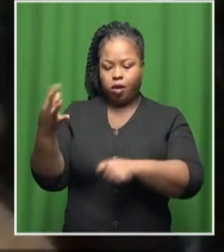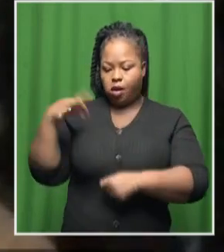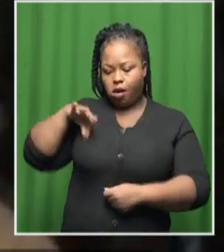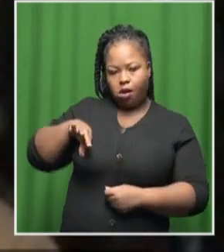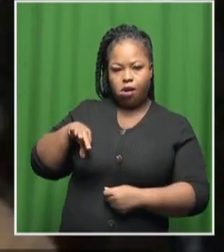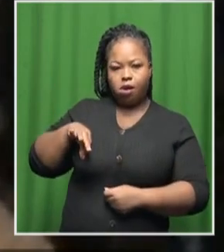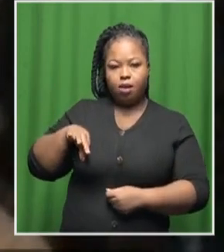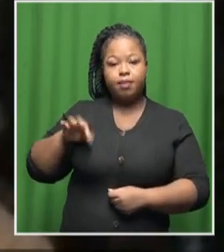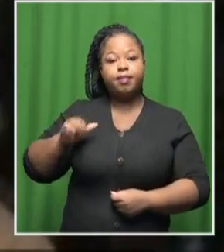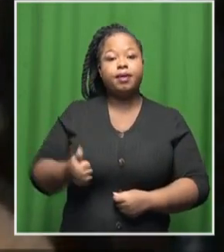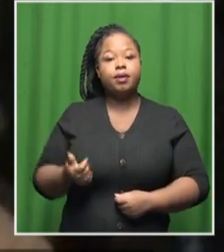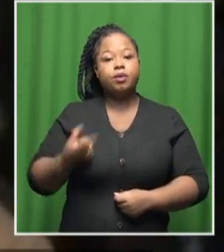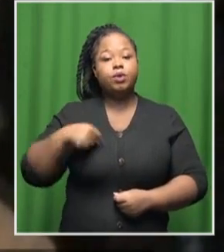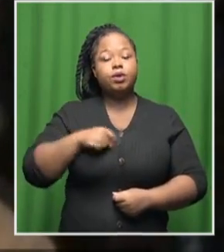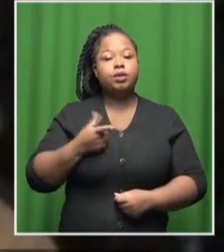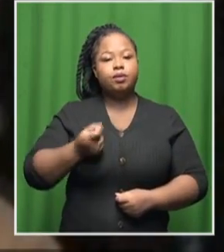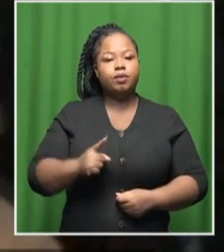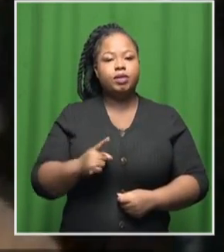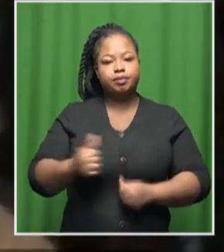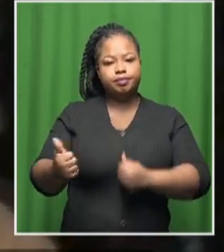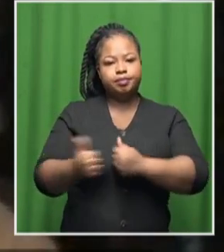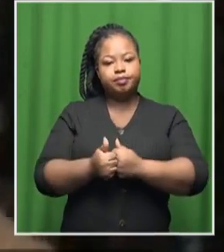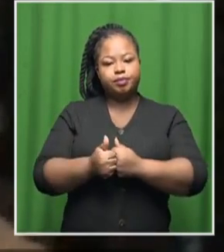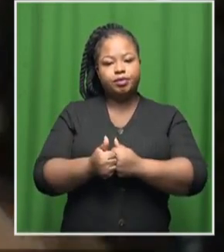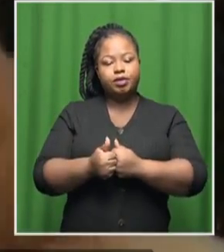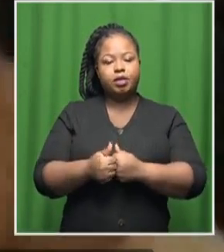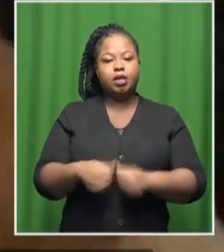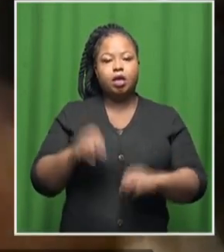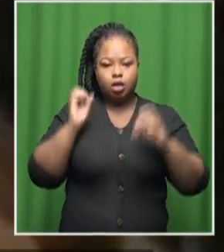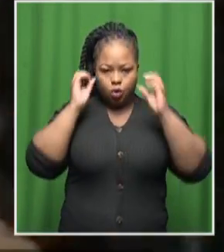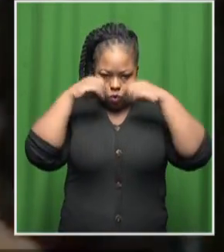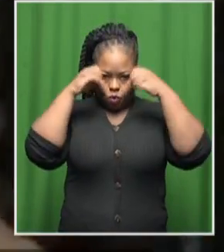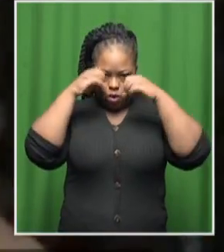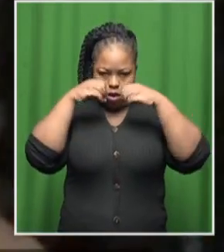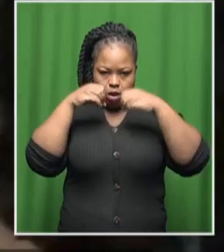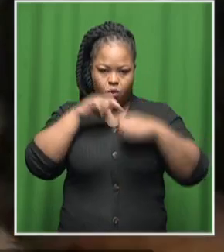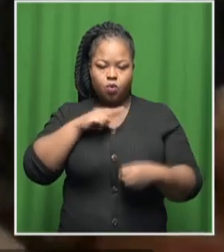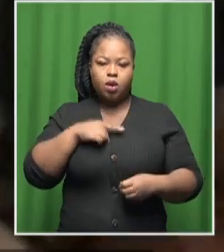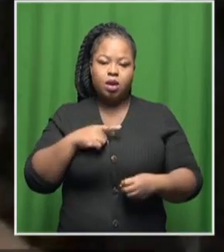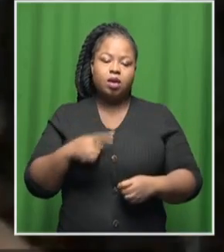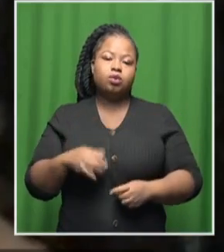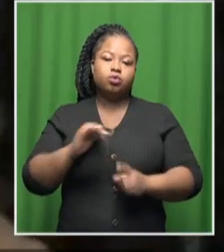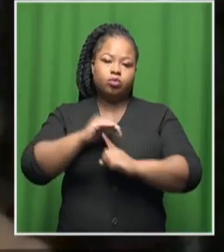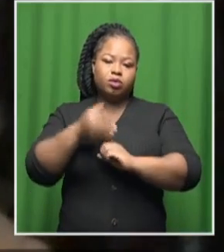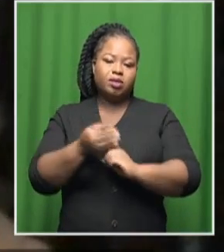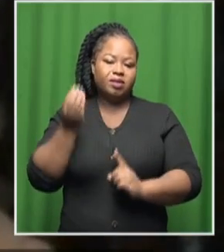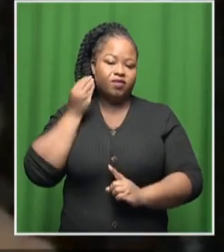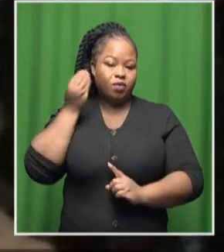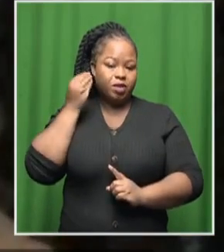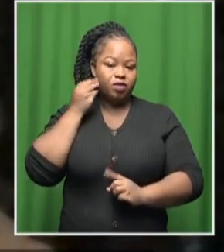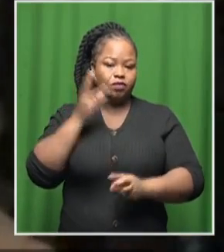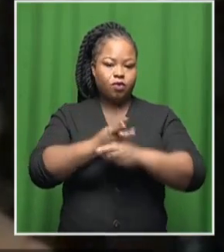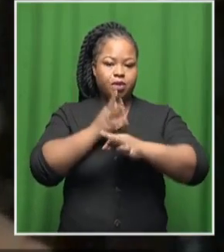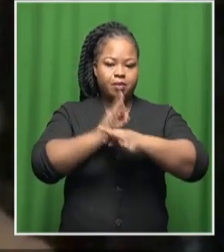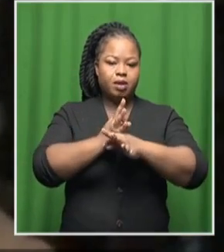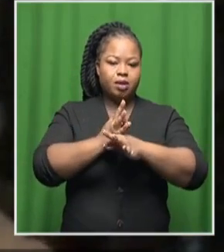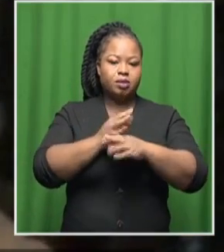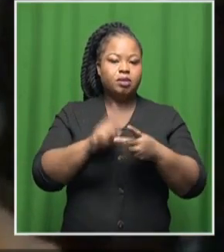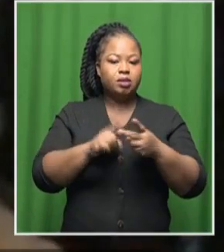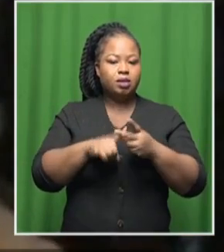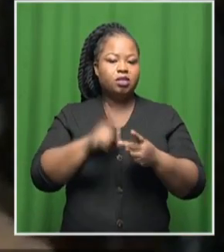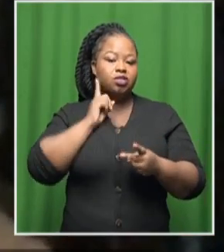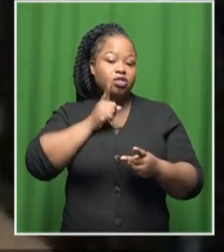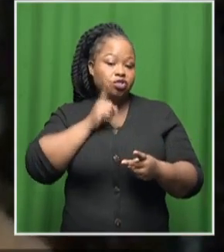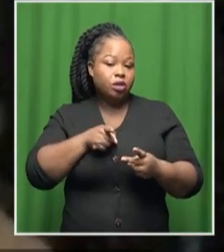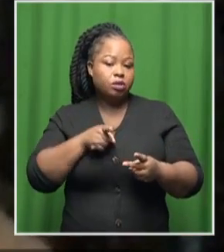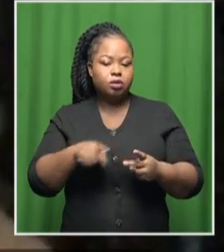So what we do is that we have partnered with a big player like Google so that we could protect the data of the parents and educators, right,